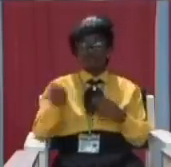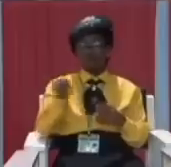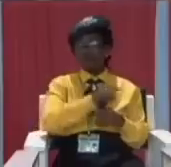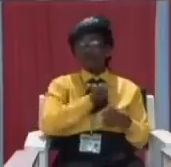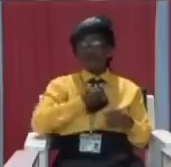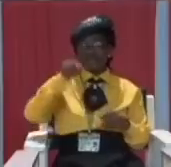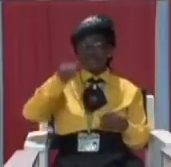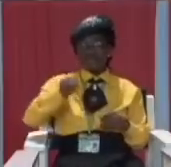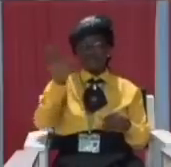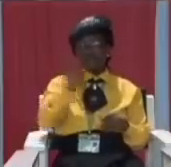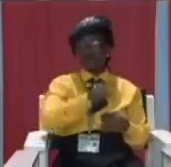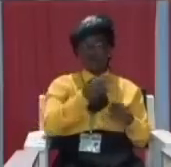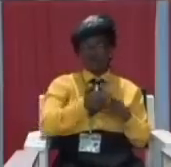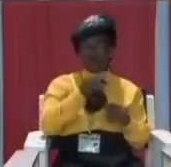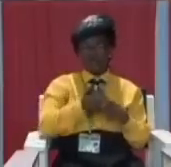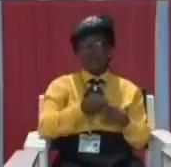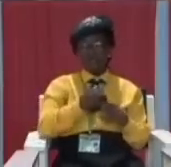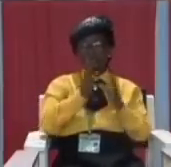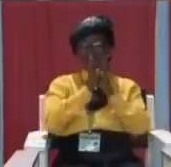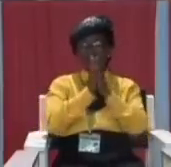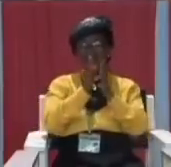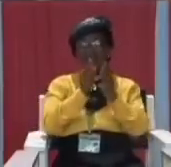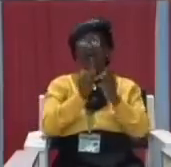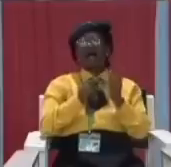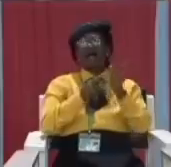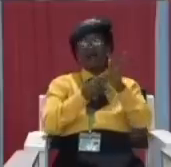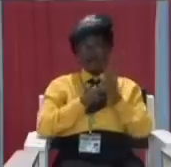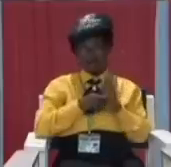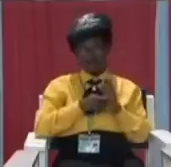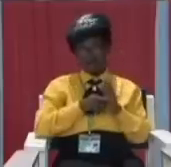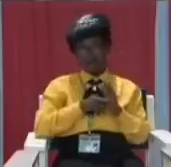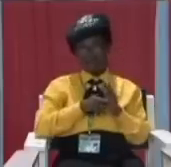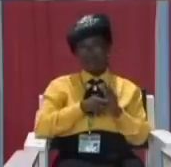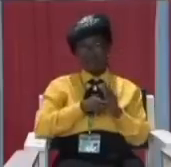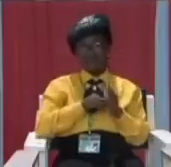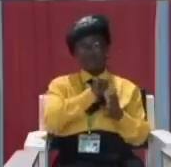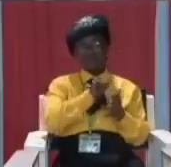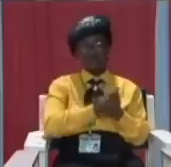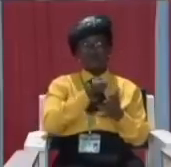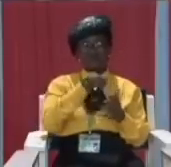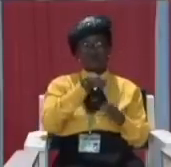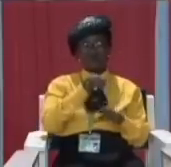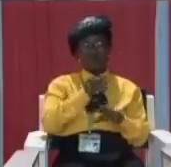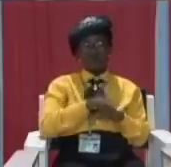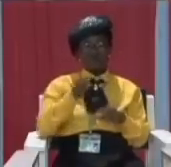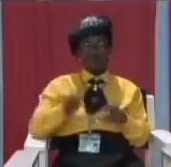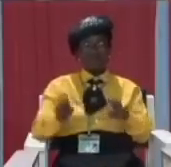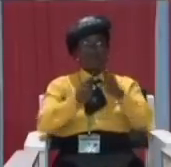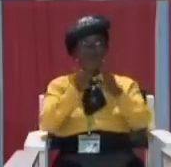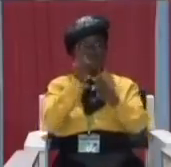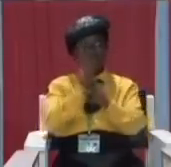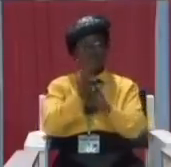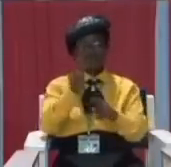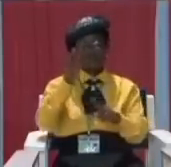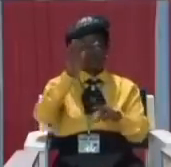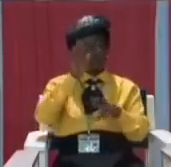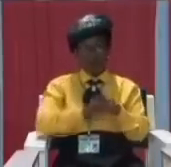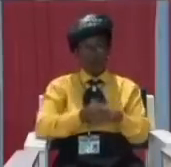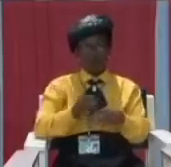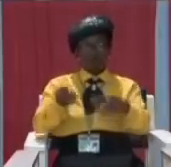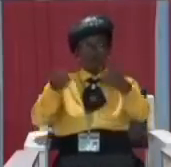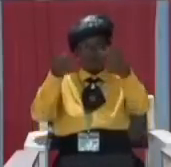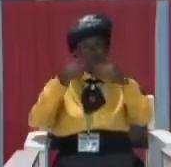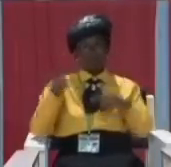requests. Those of you who are still on the way, you are not late. Just keep coming, keep coming, keep coming. You are not late yet.